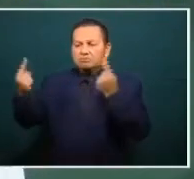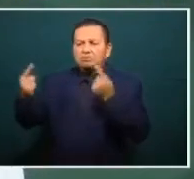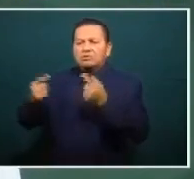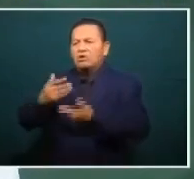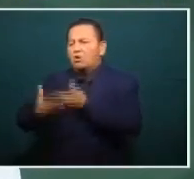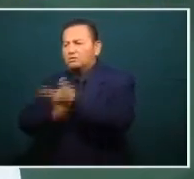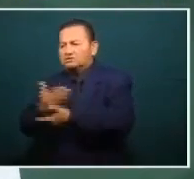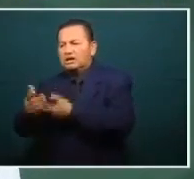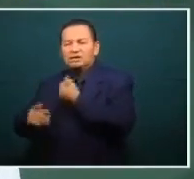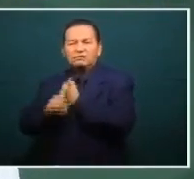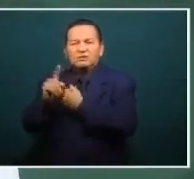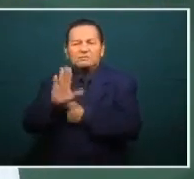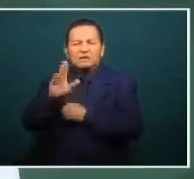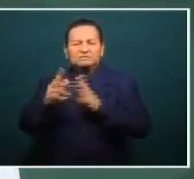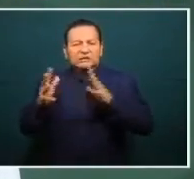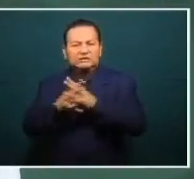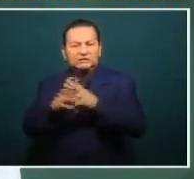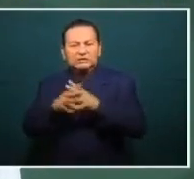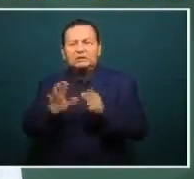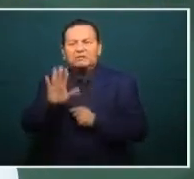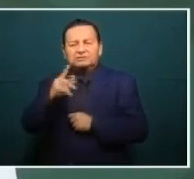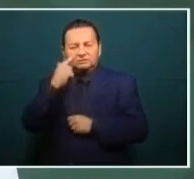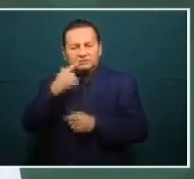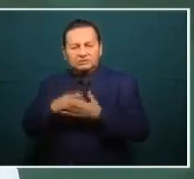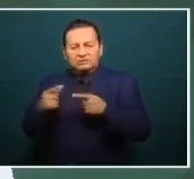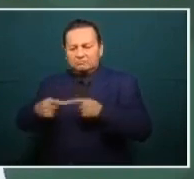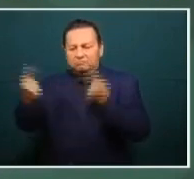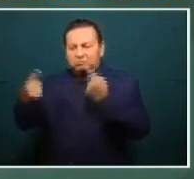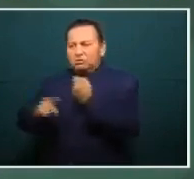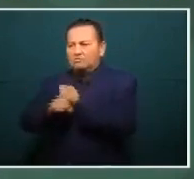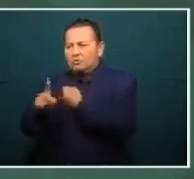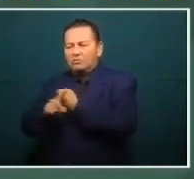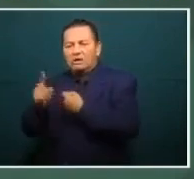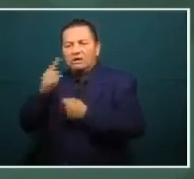So we're not going to get involved in social